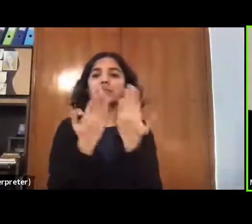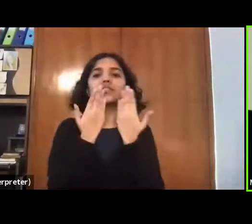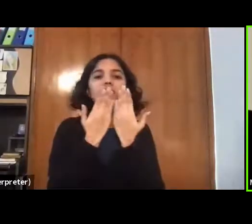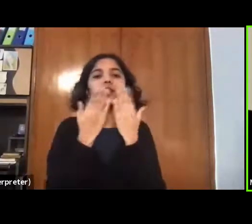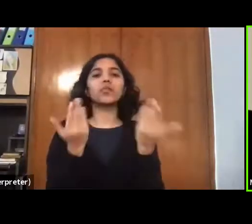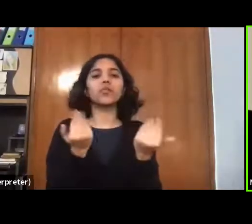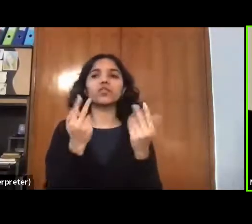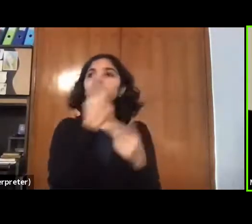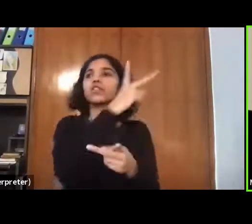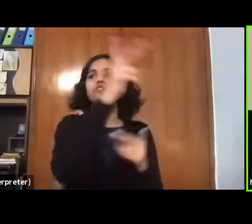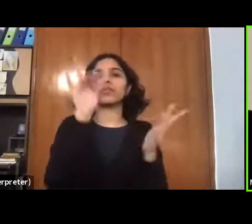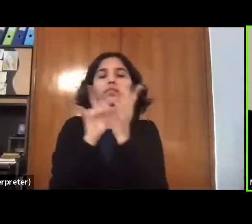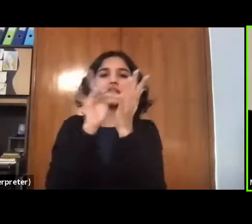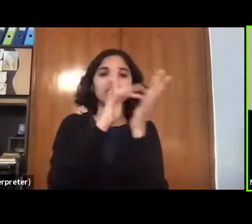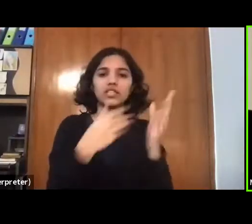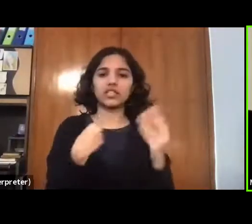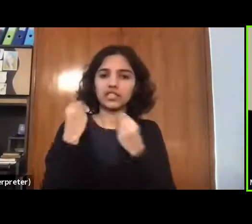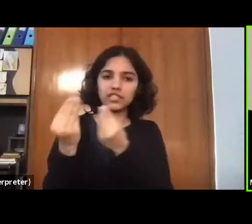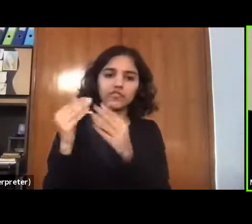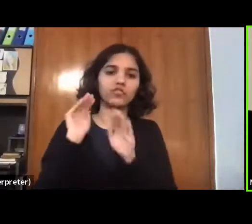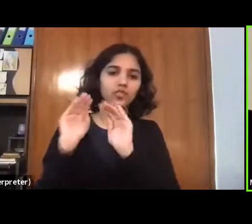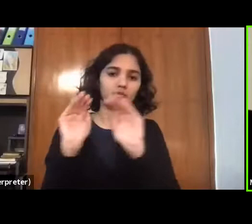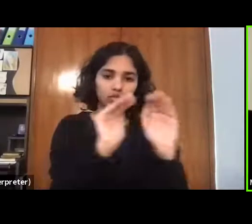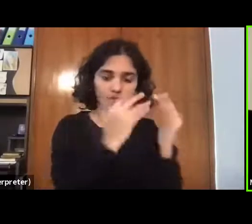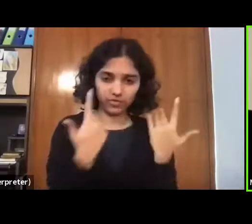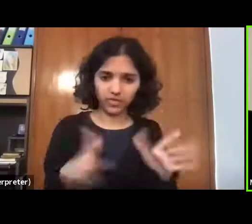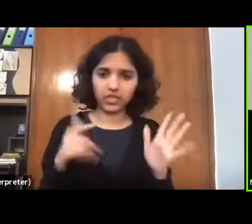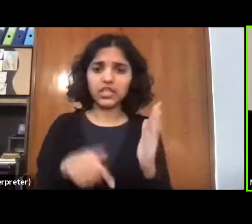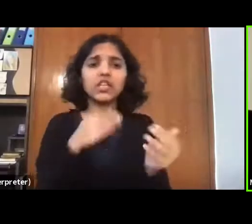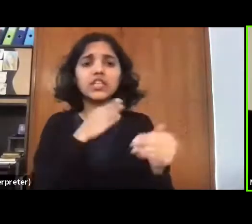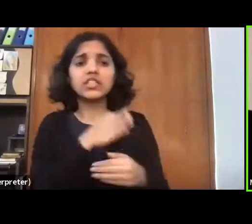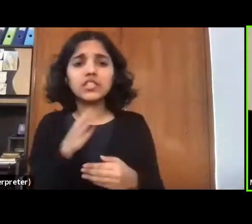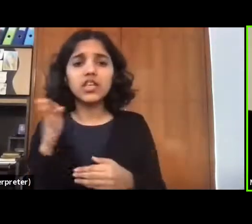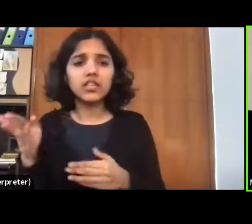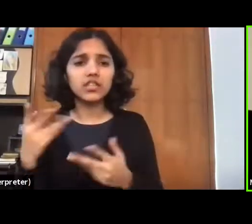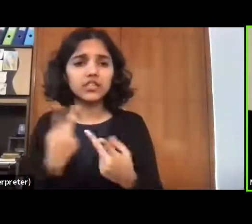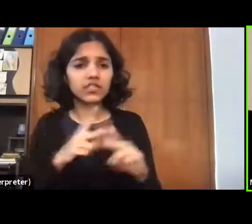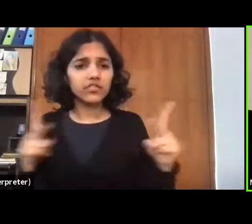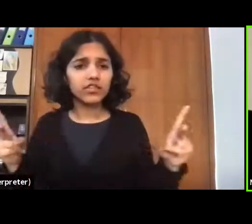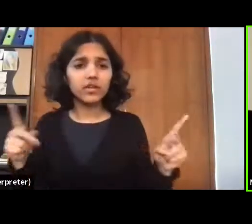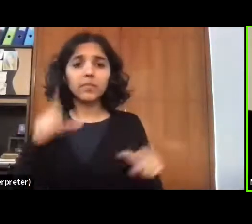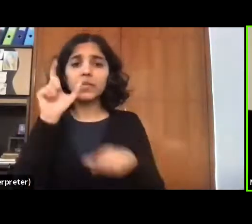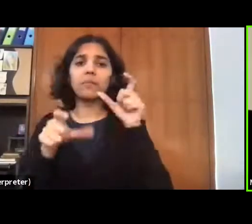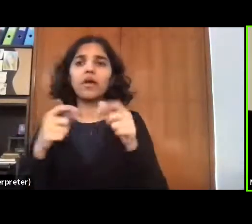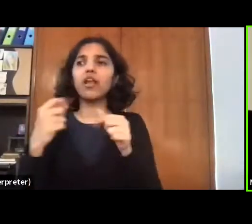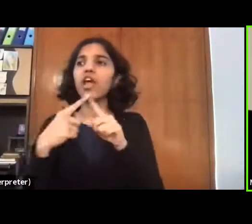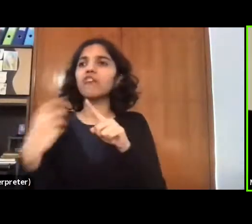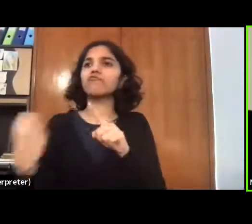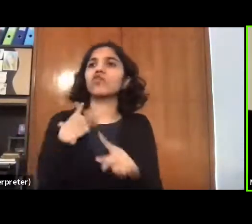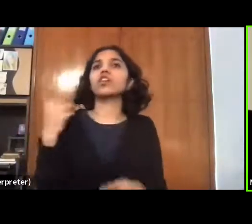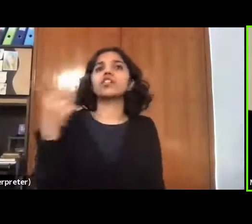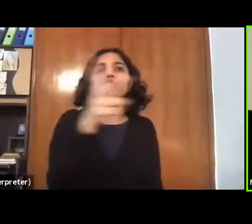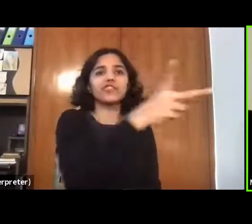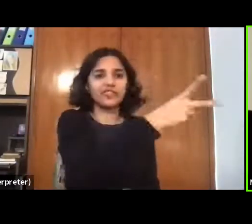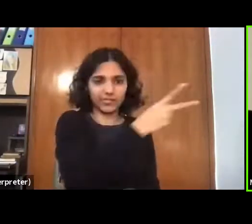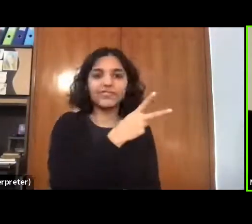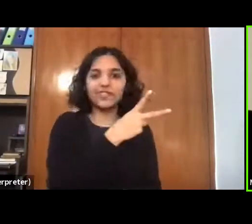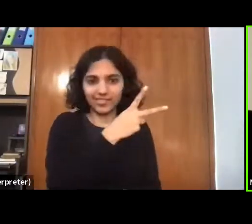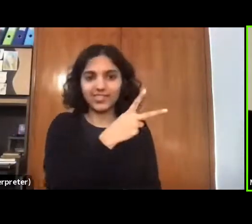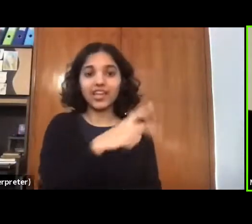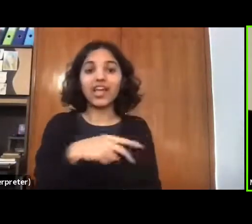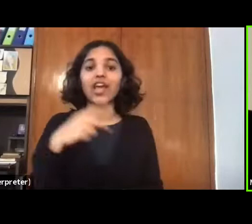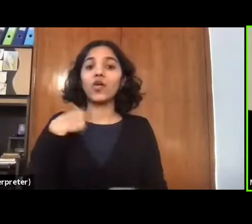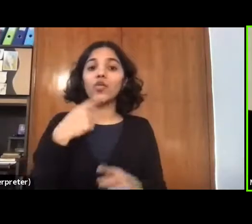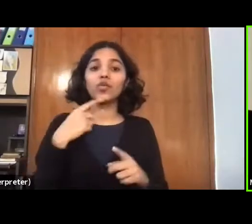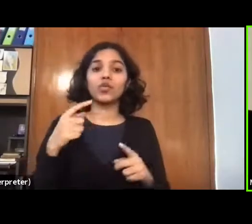many places. This challenge has affected people differently, even the differently